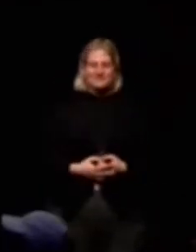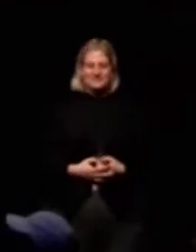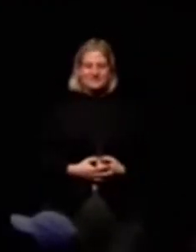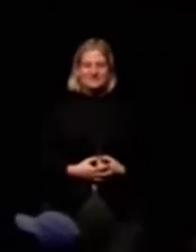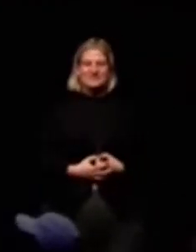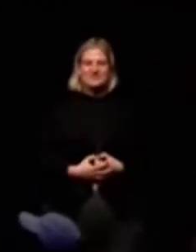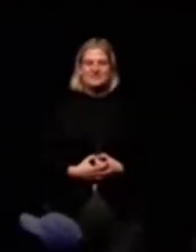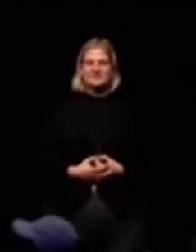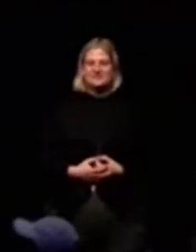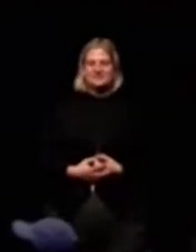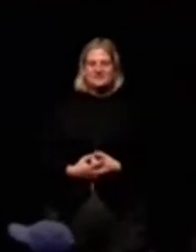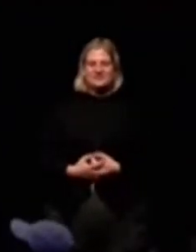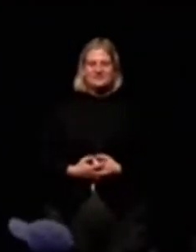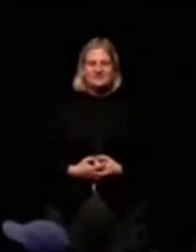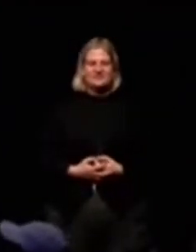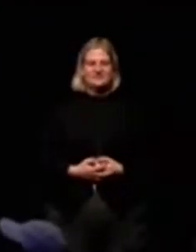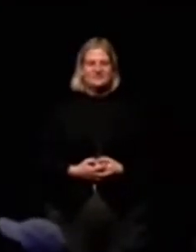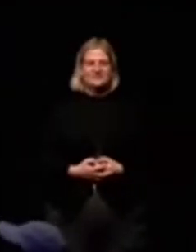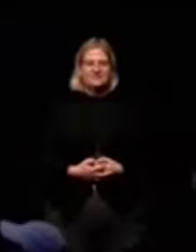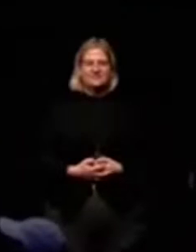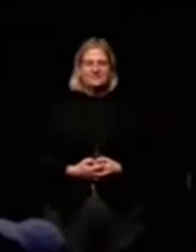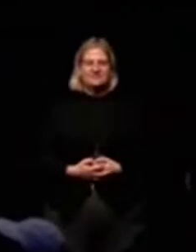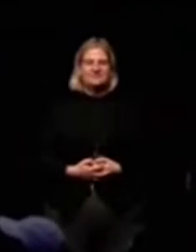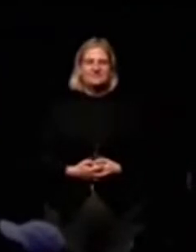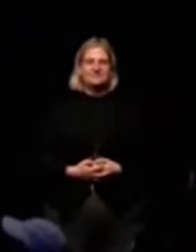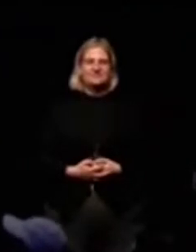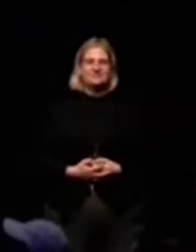Sí se puede.